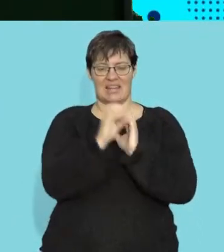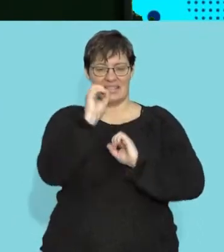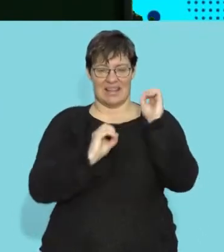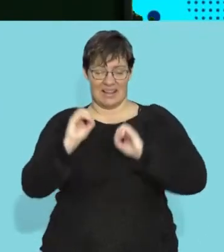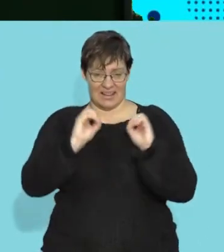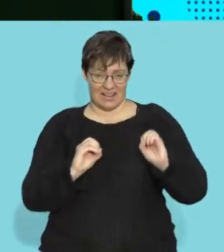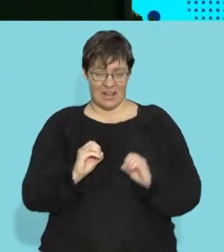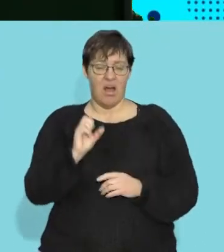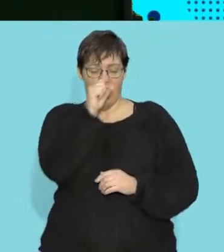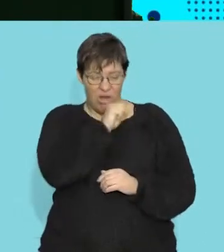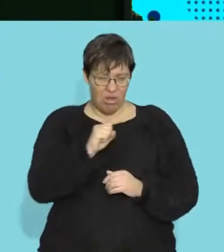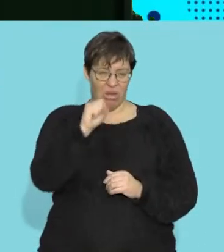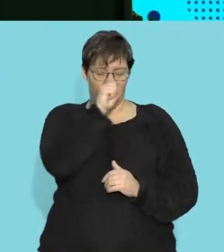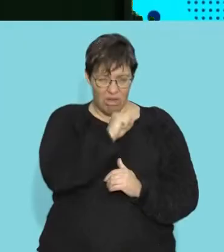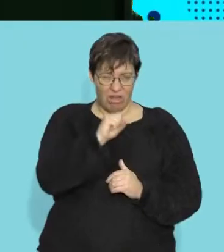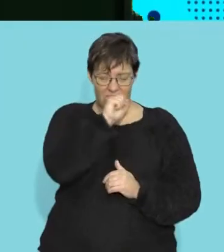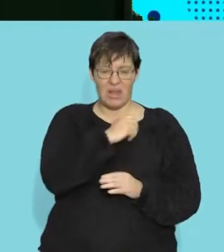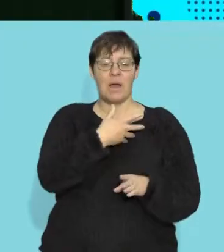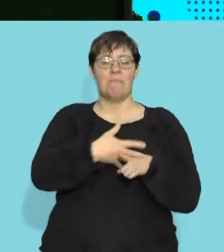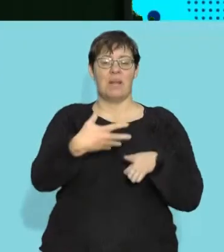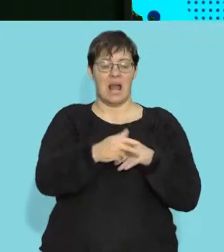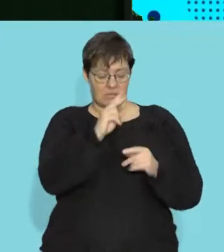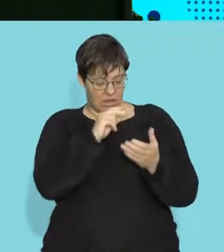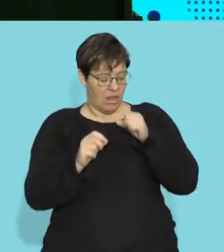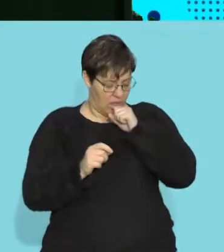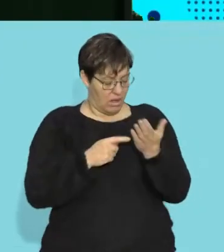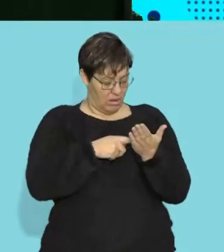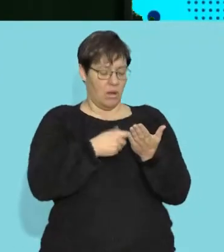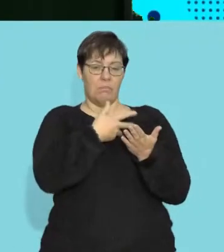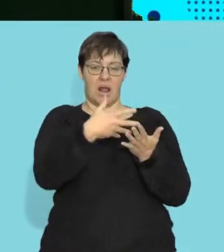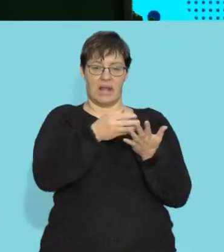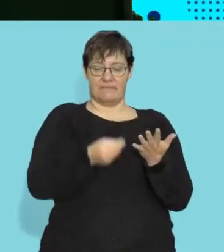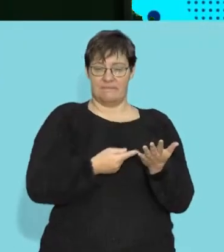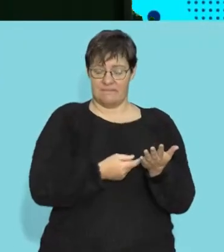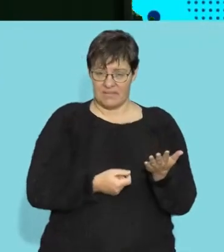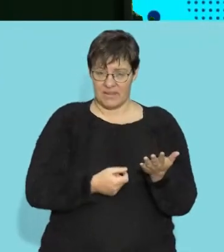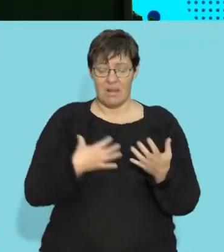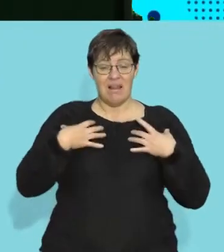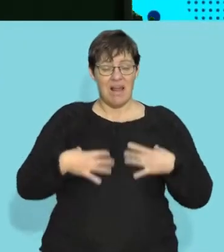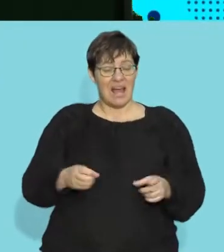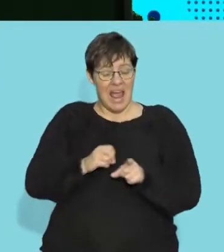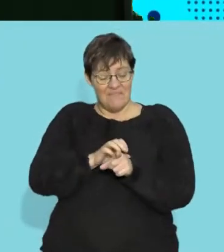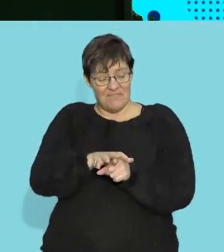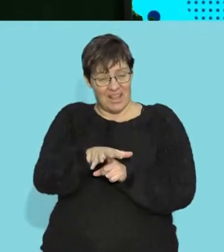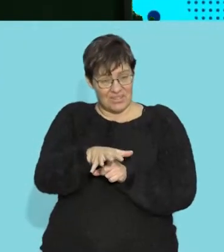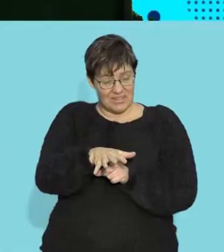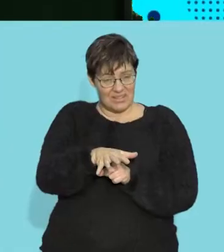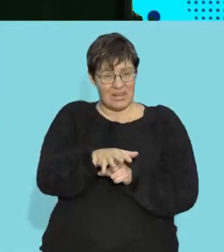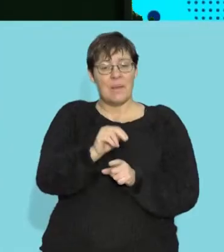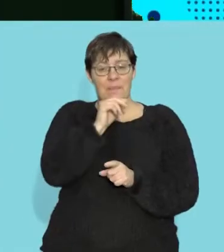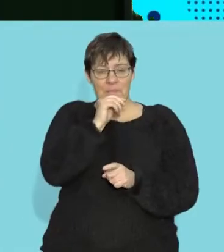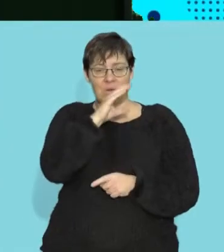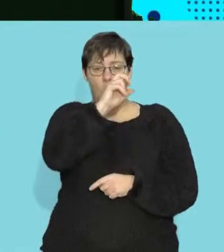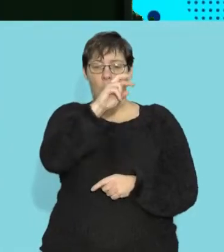we might have blood. Also, remember, if my lungs are infected, that affects how much oxygen I'm coming in. So